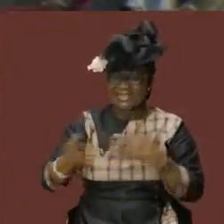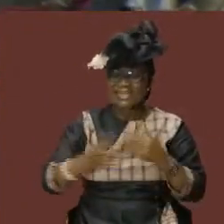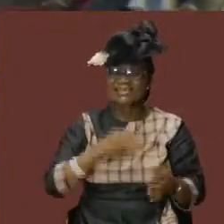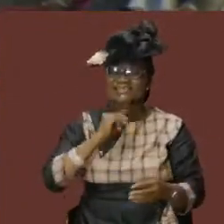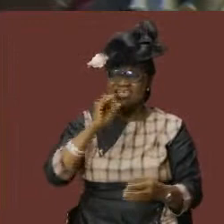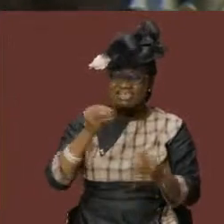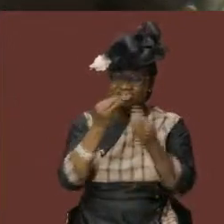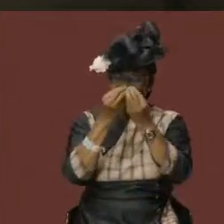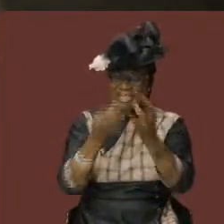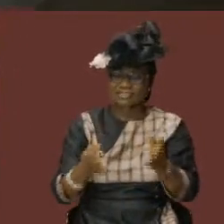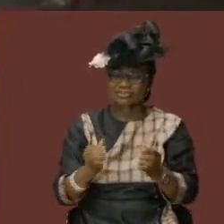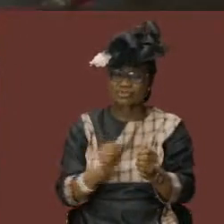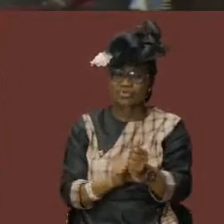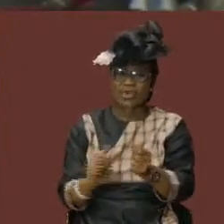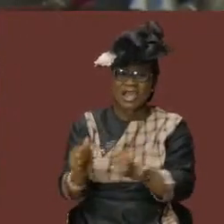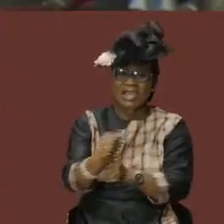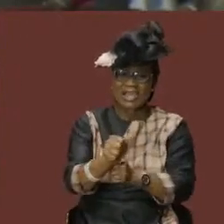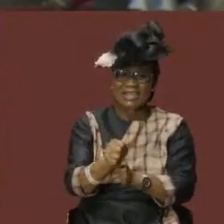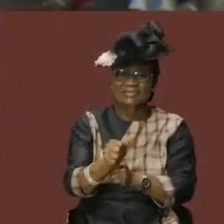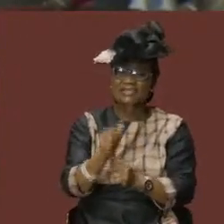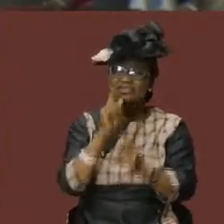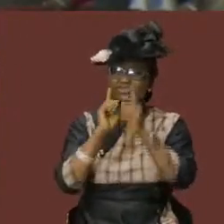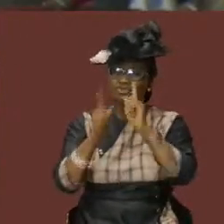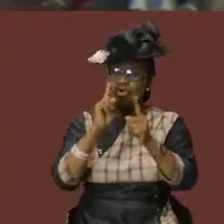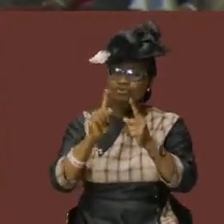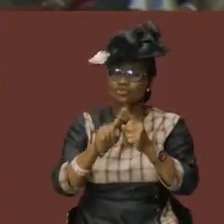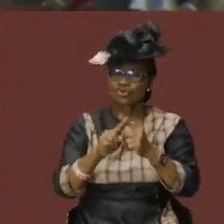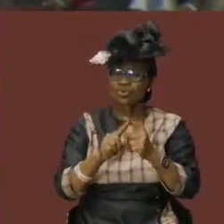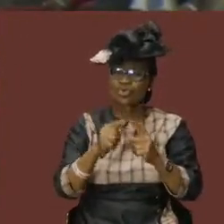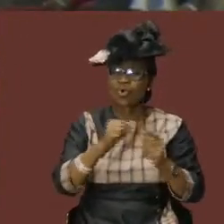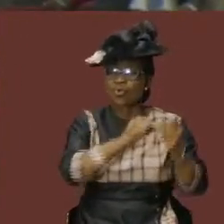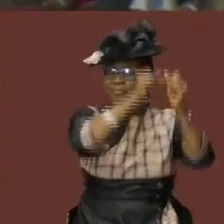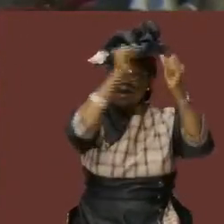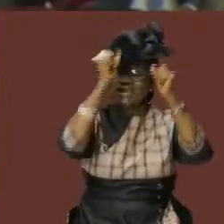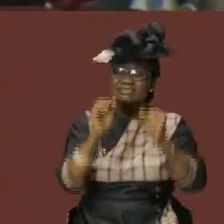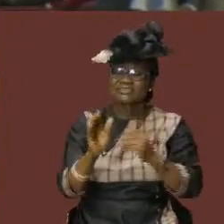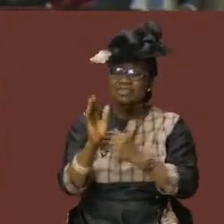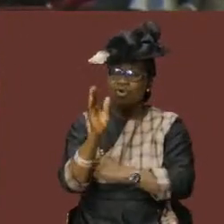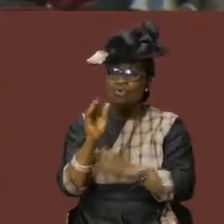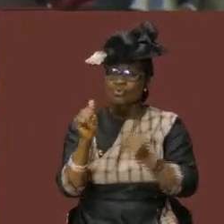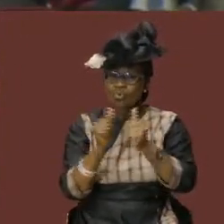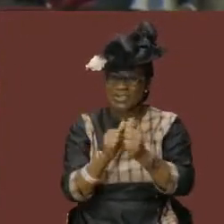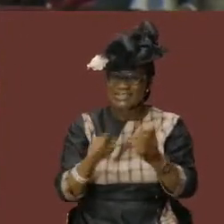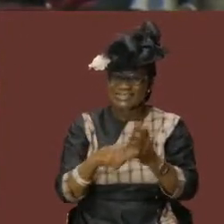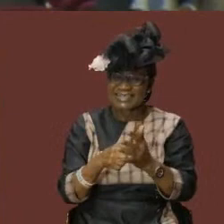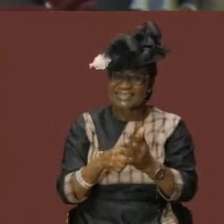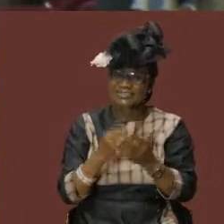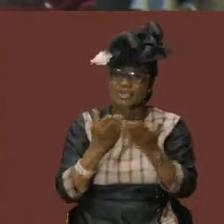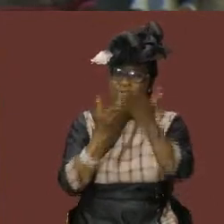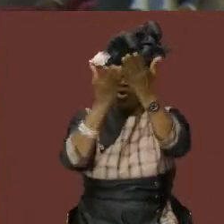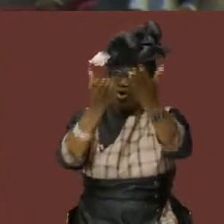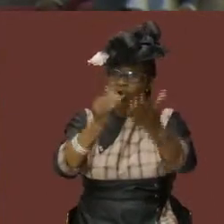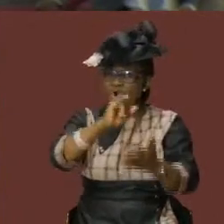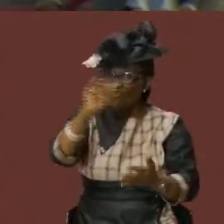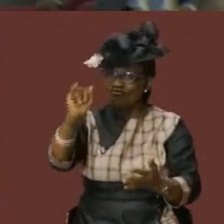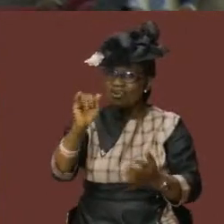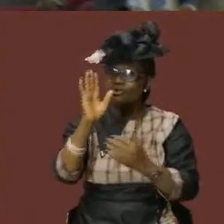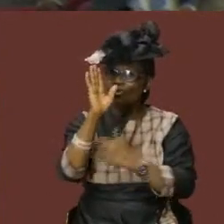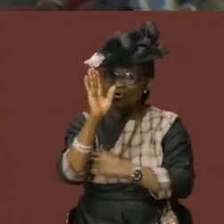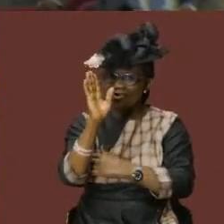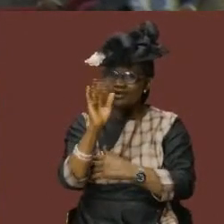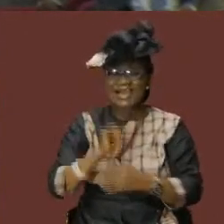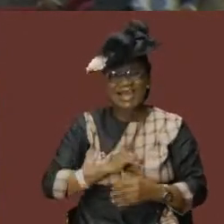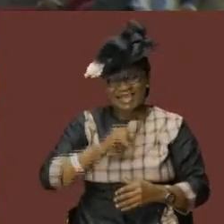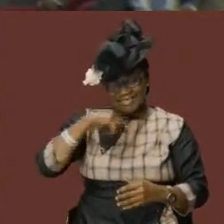With this offering, Lord, I'm saying thank you Thank you, because I know I will have